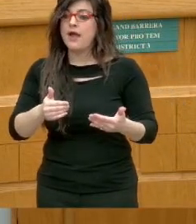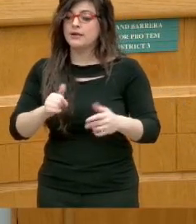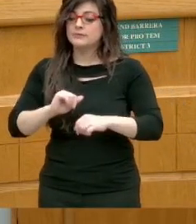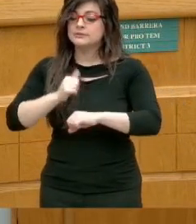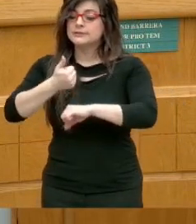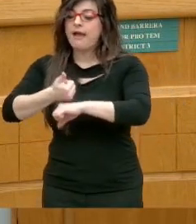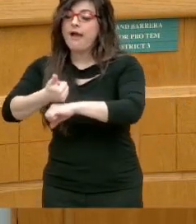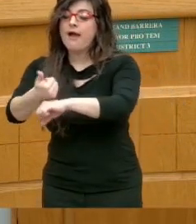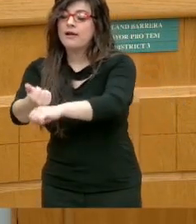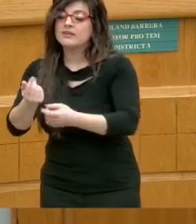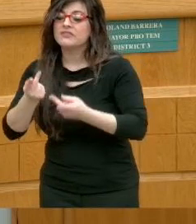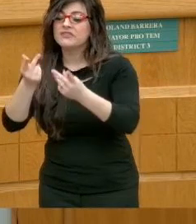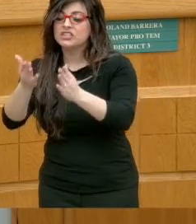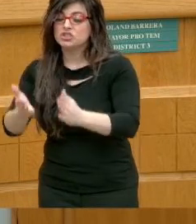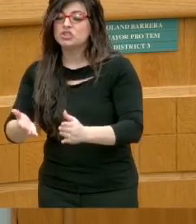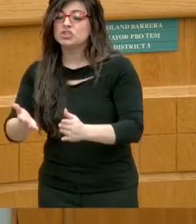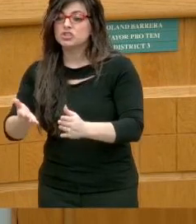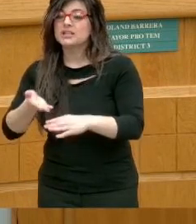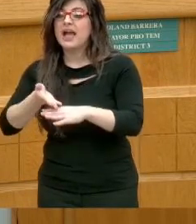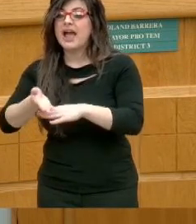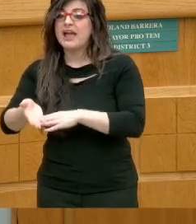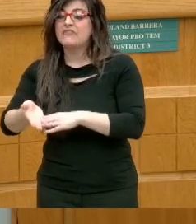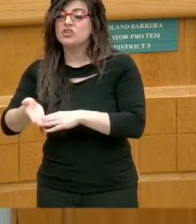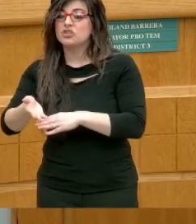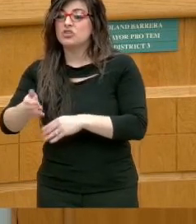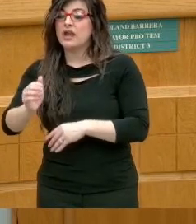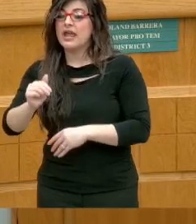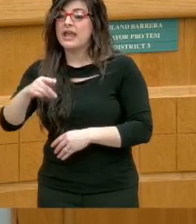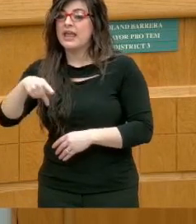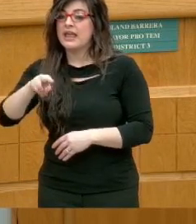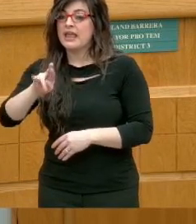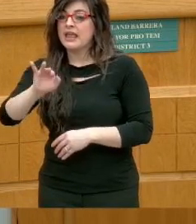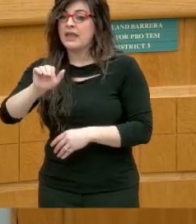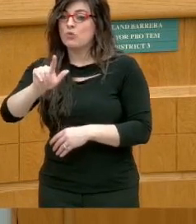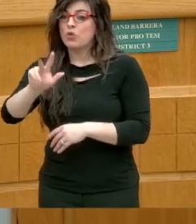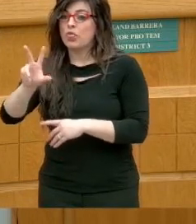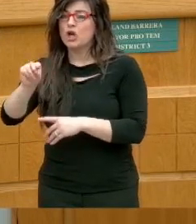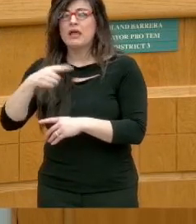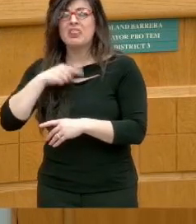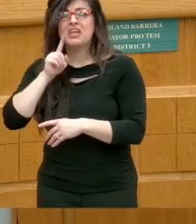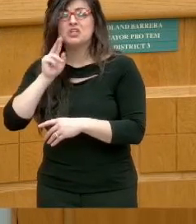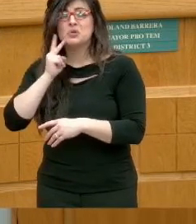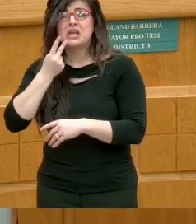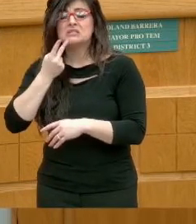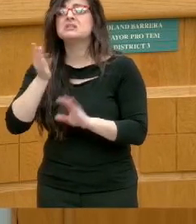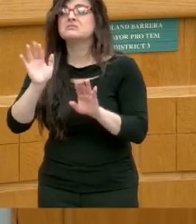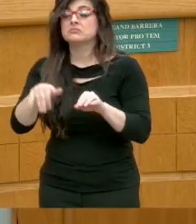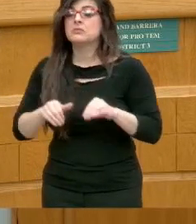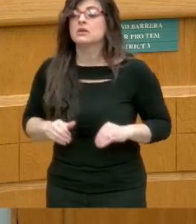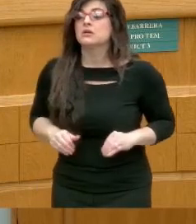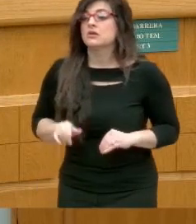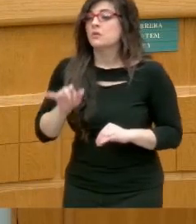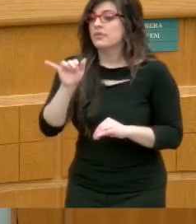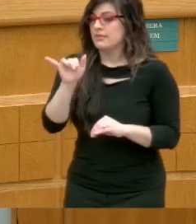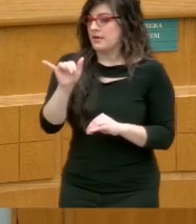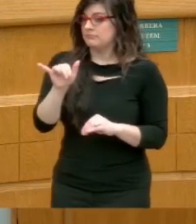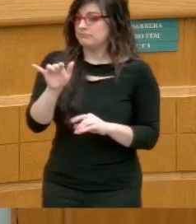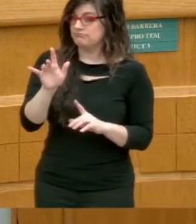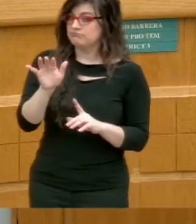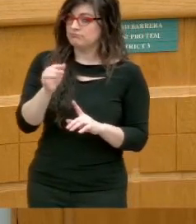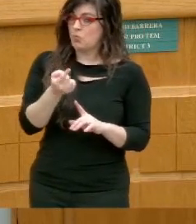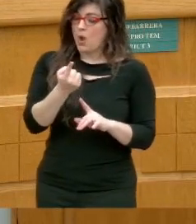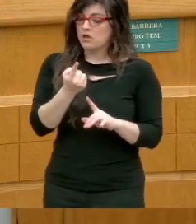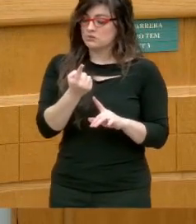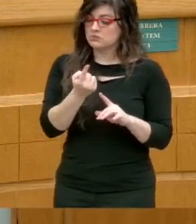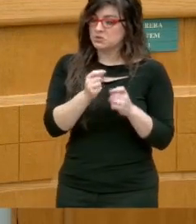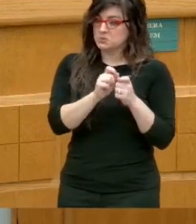future following April the 30th, which is day after tomorrow, I believe. So that's some things that we've done.